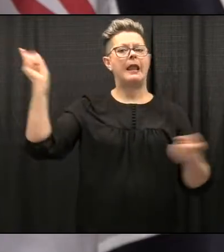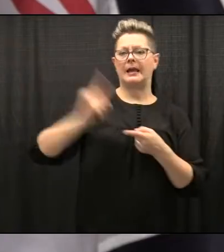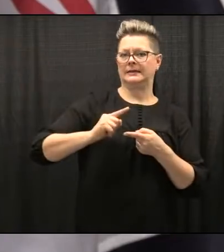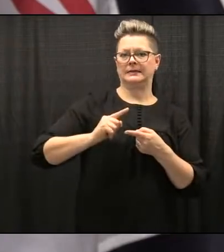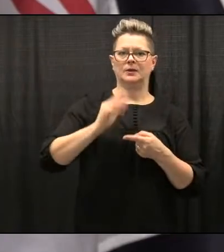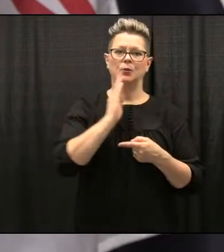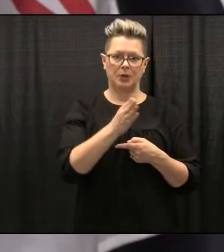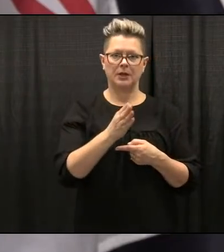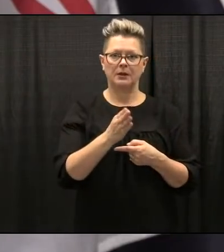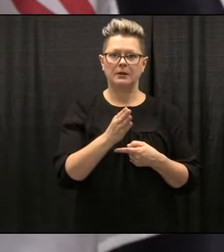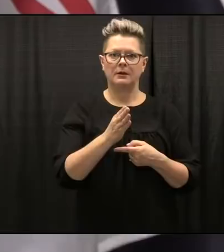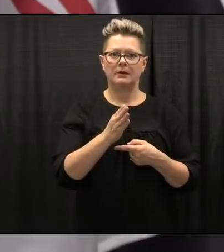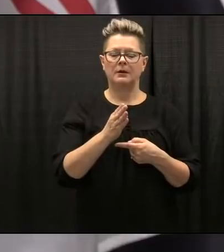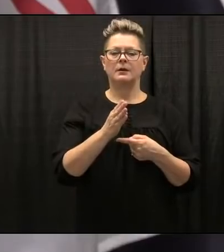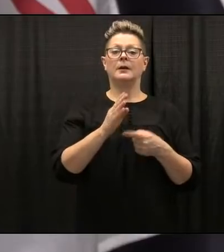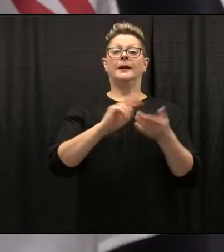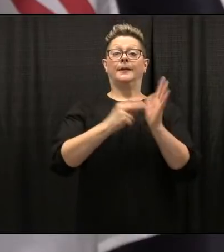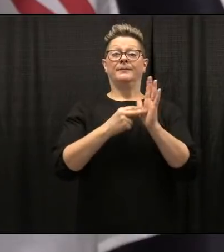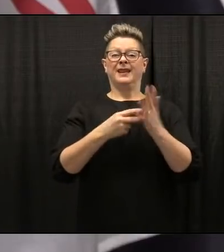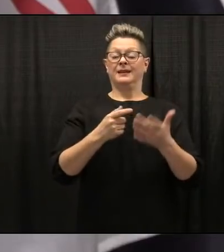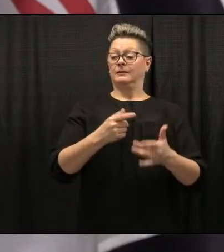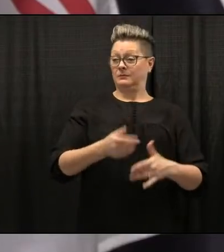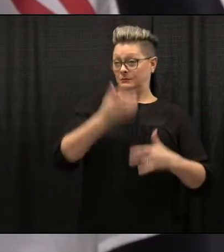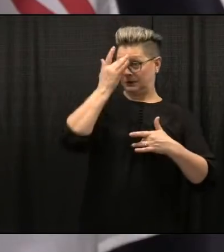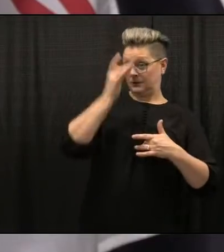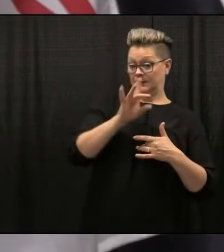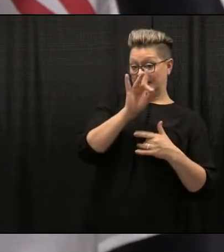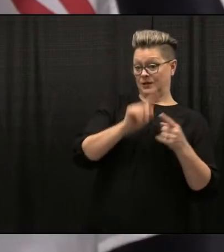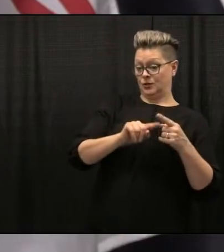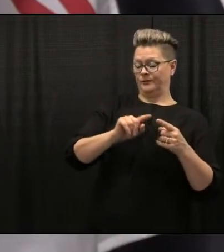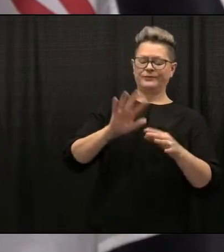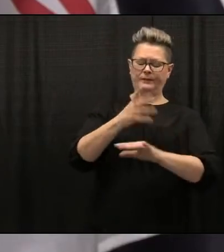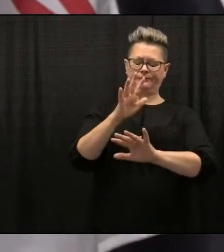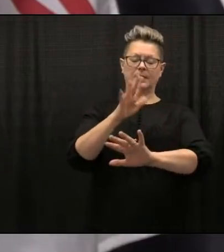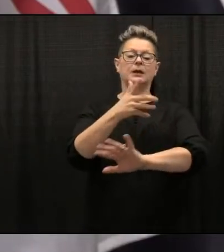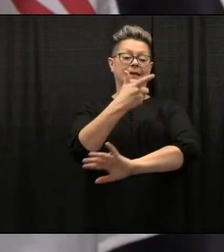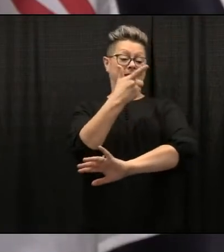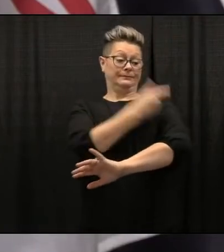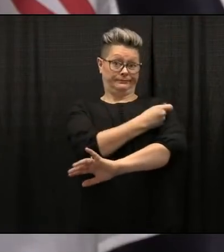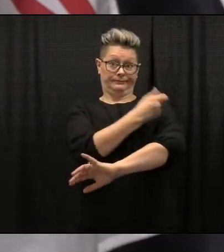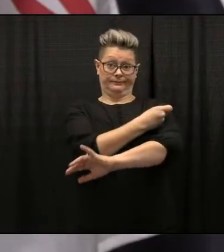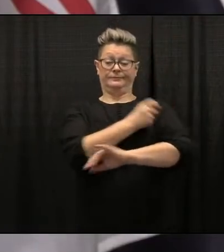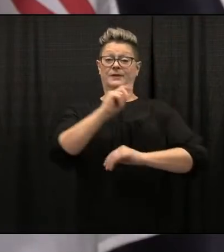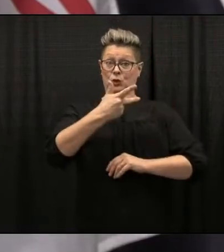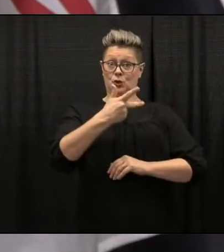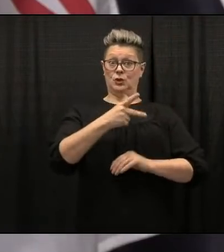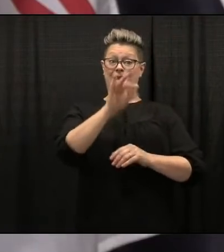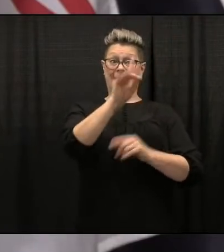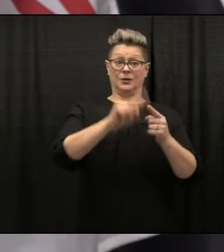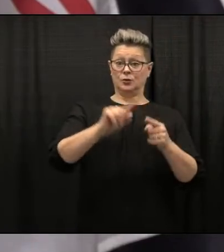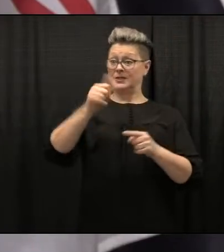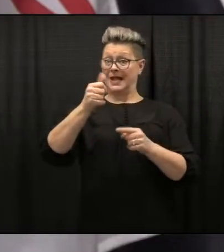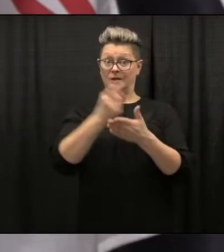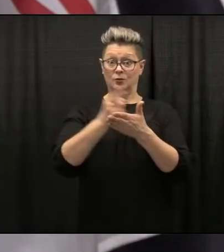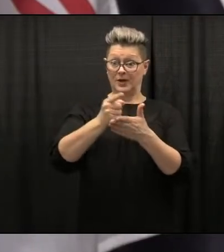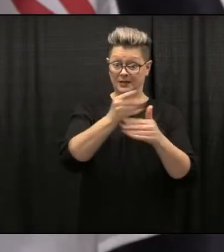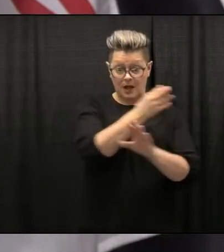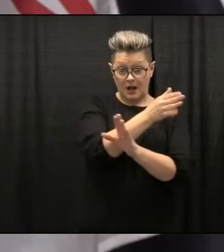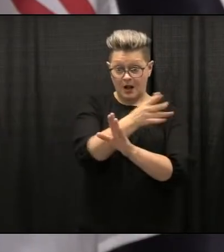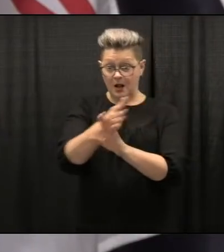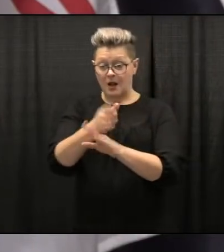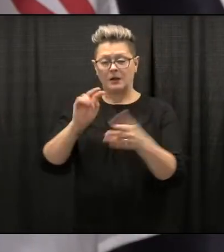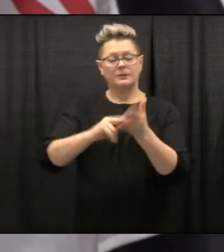those first 8 to 10 weeks after you get it. This is still very important as it helps to reduce spread and